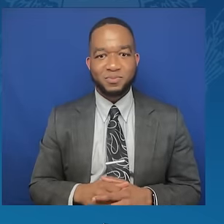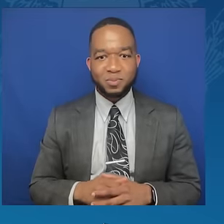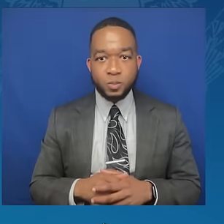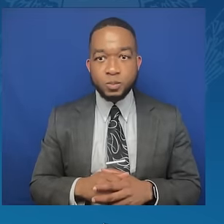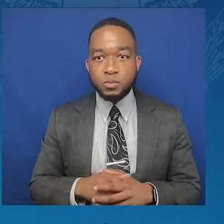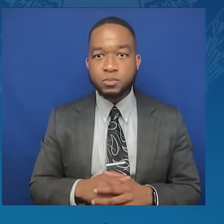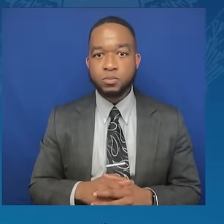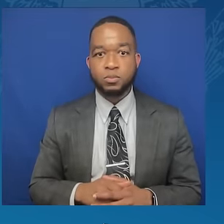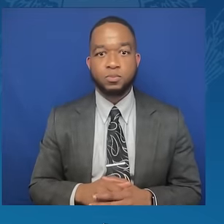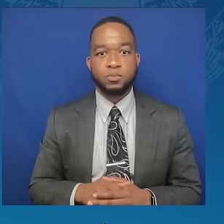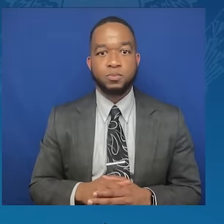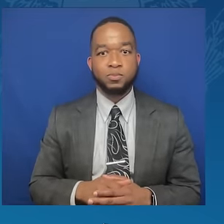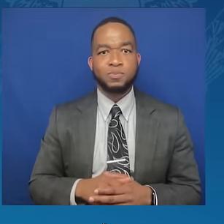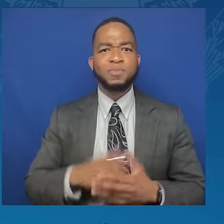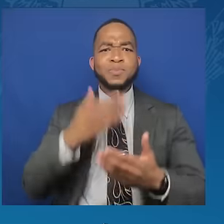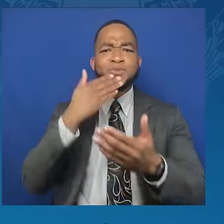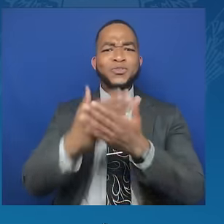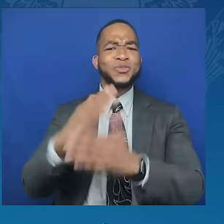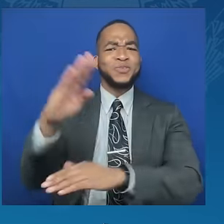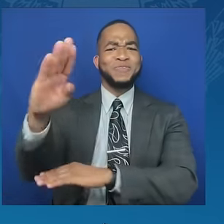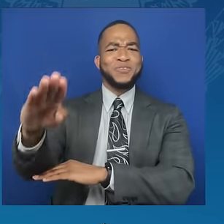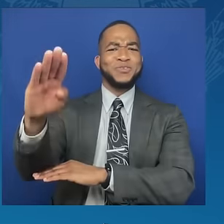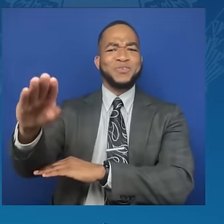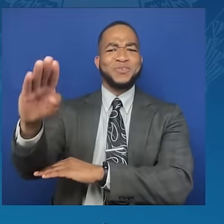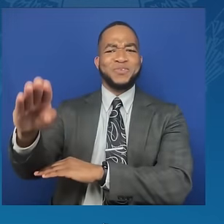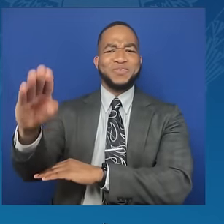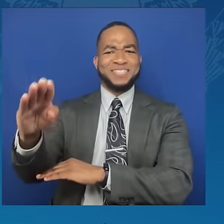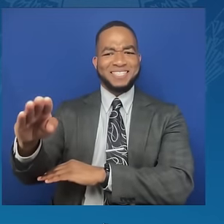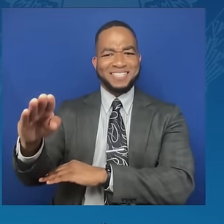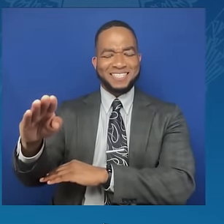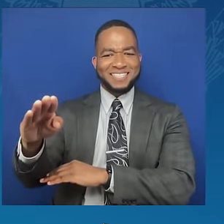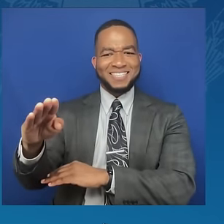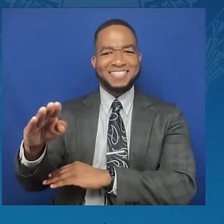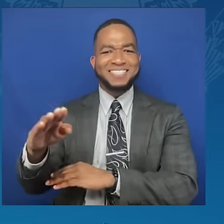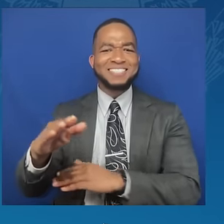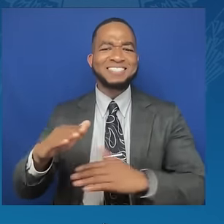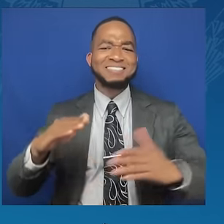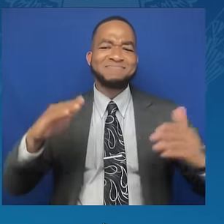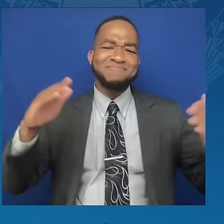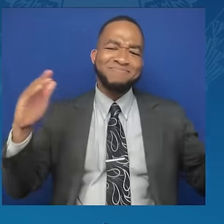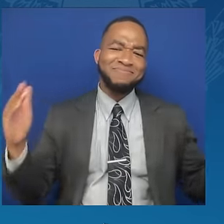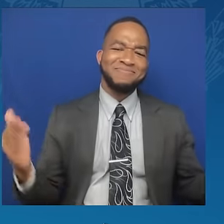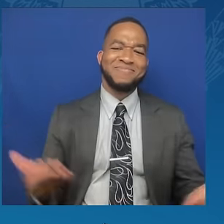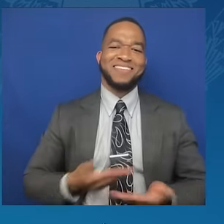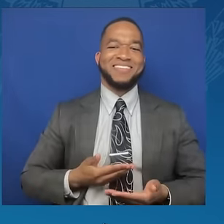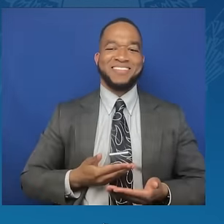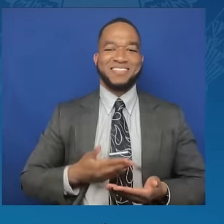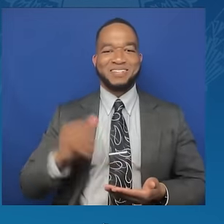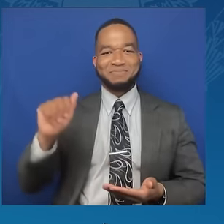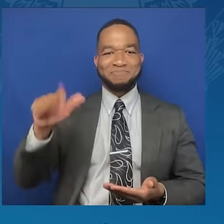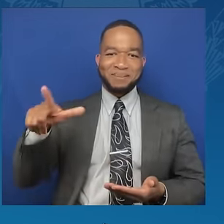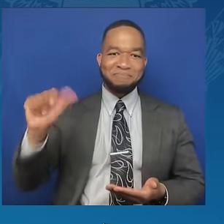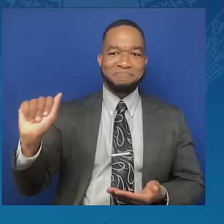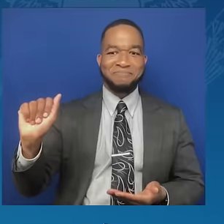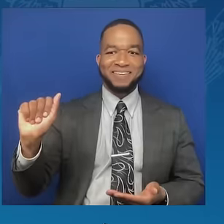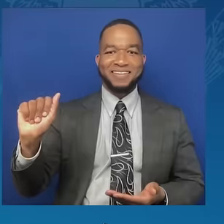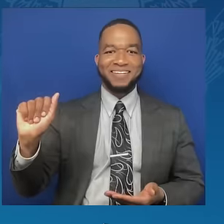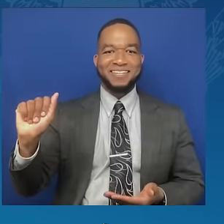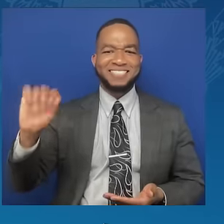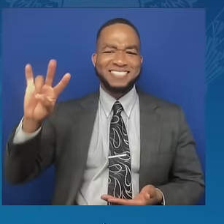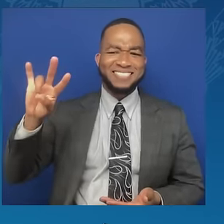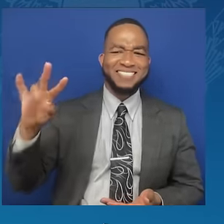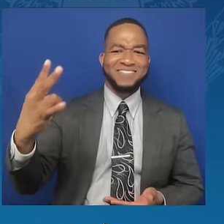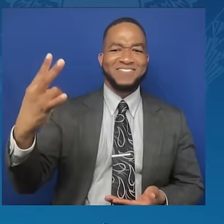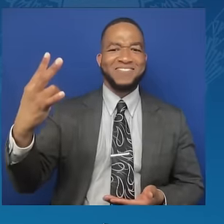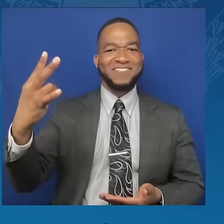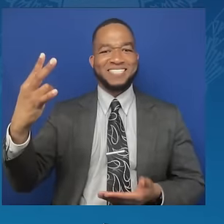Good afternoon. And welcome to Alabama's 7th Congressional District, and more specifically,